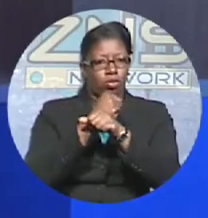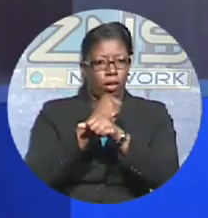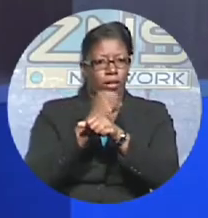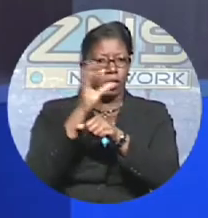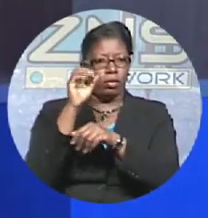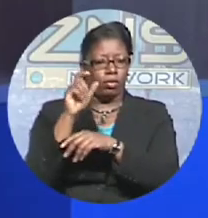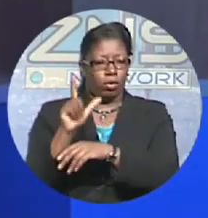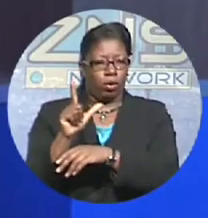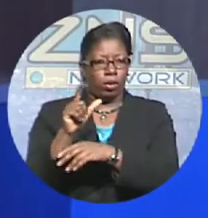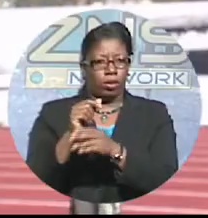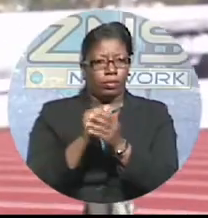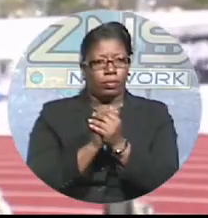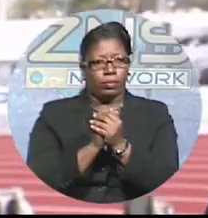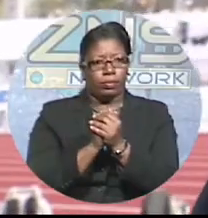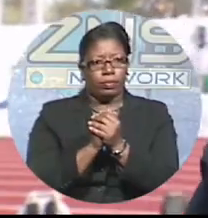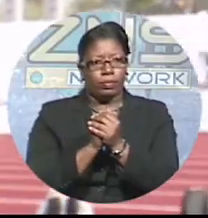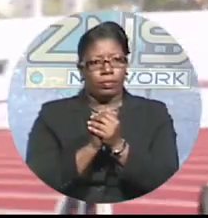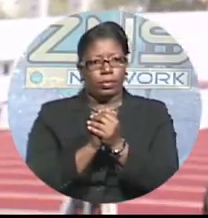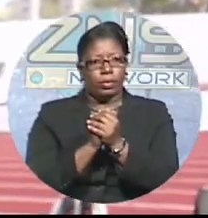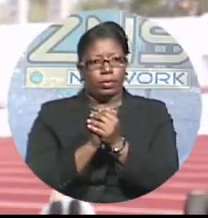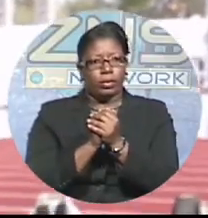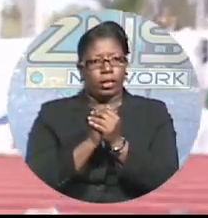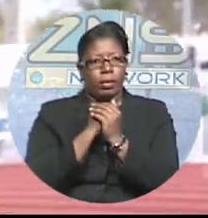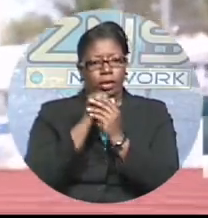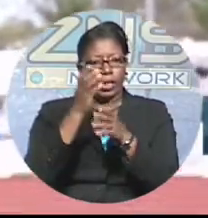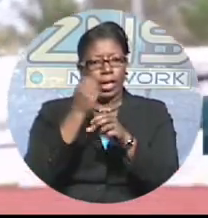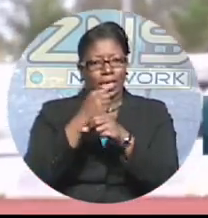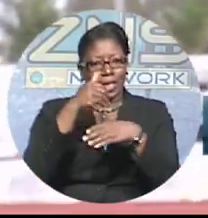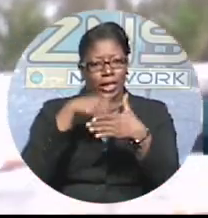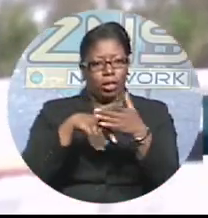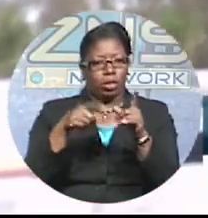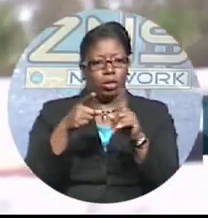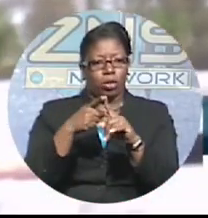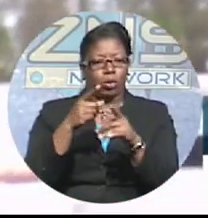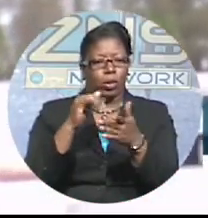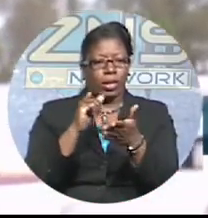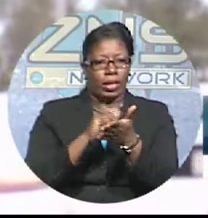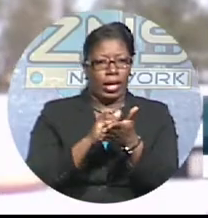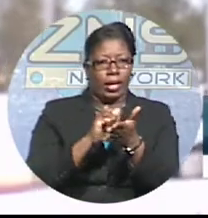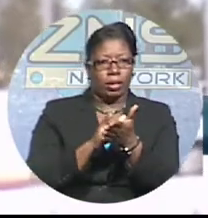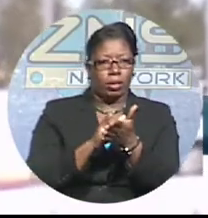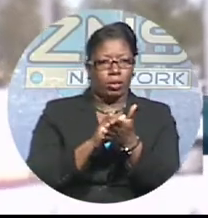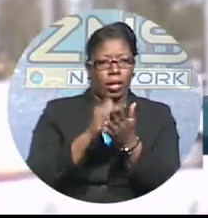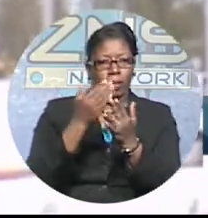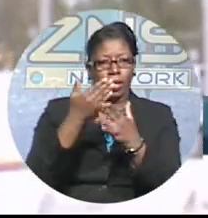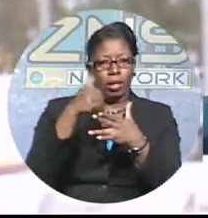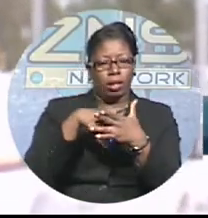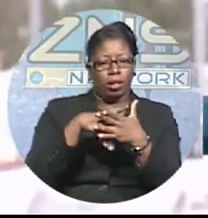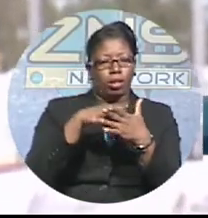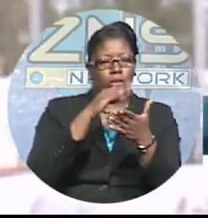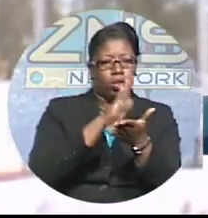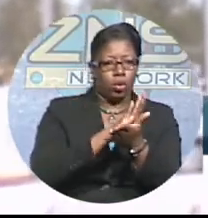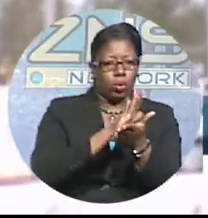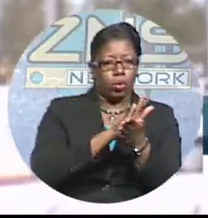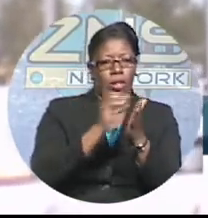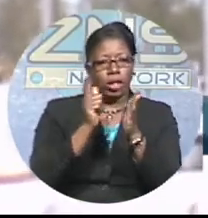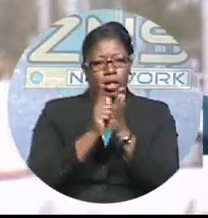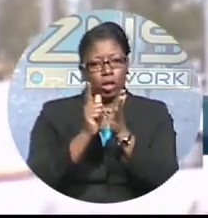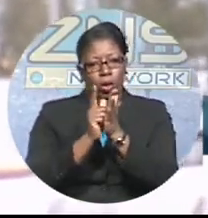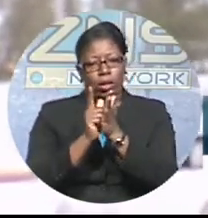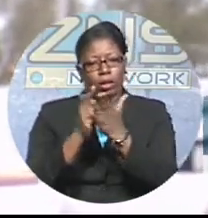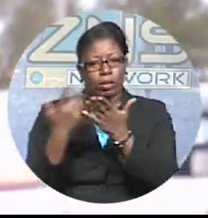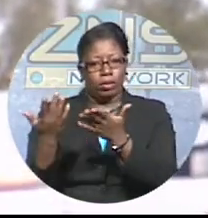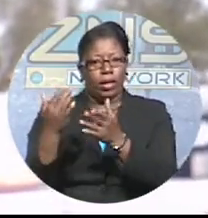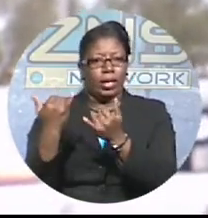earlier today. I'm not going to get into the politics of what is happening between the school, the administration, the lawyer, what have you not. But